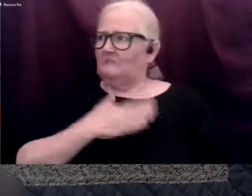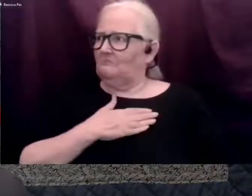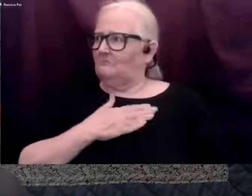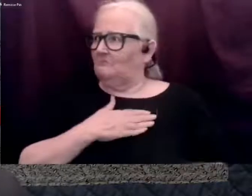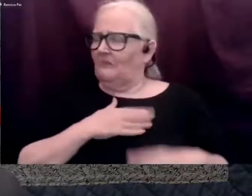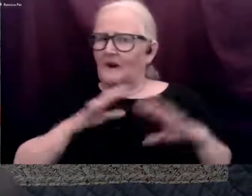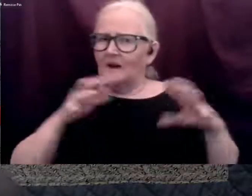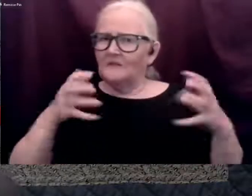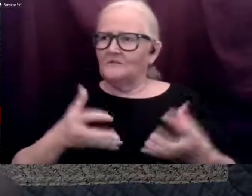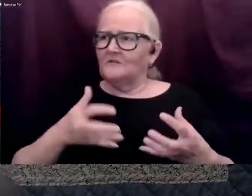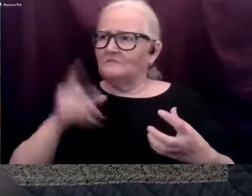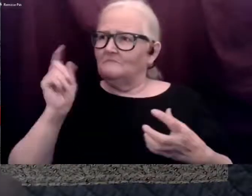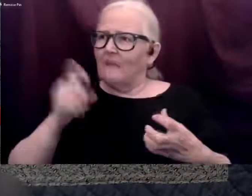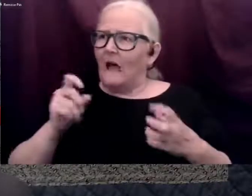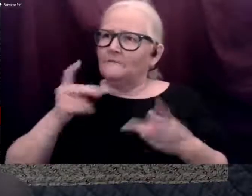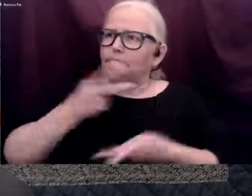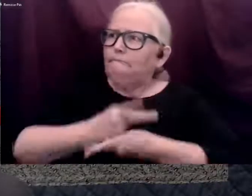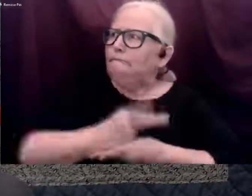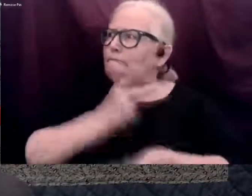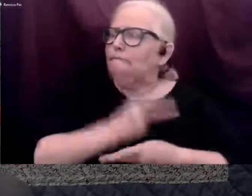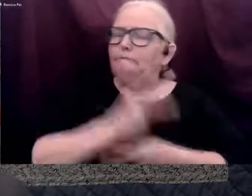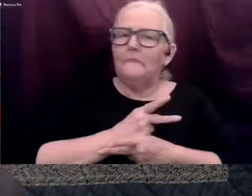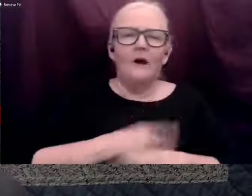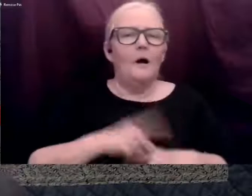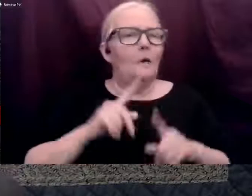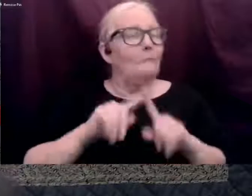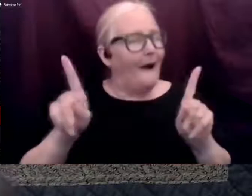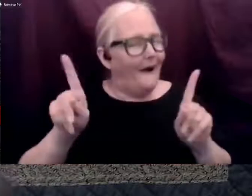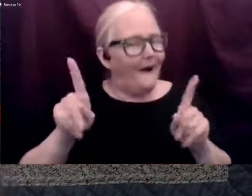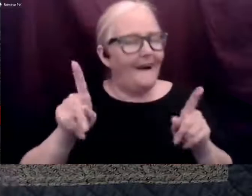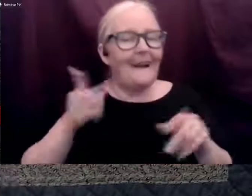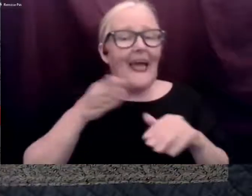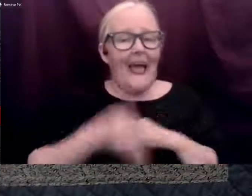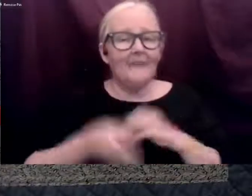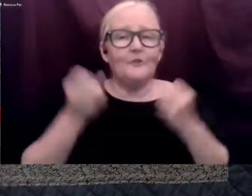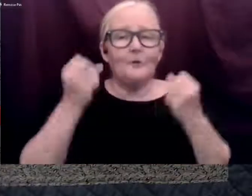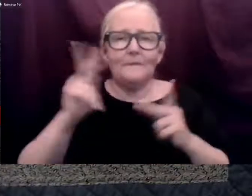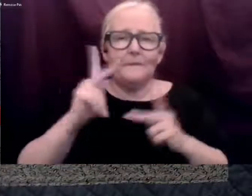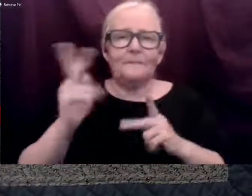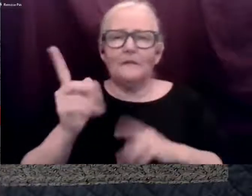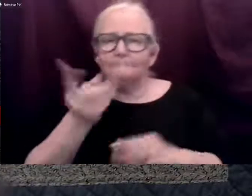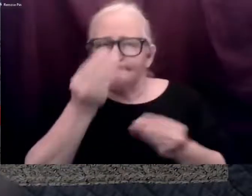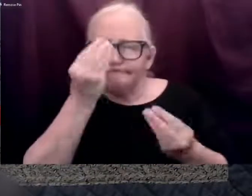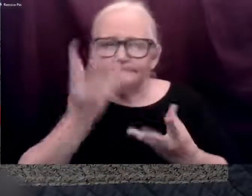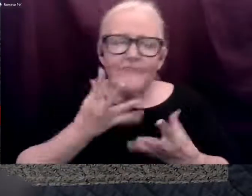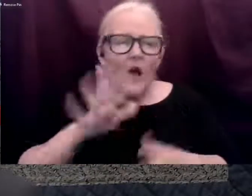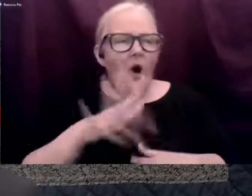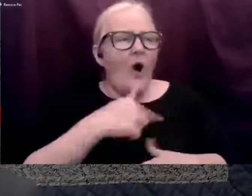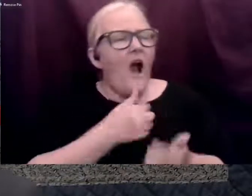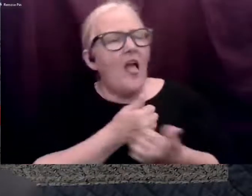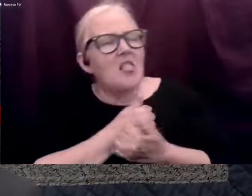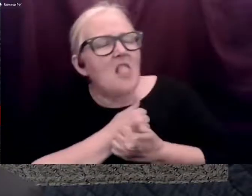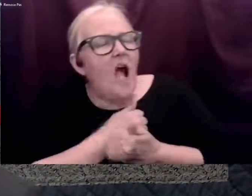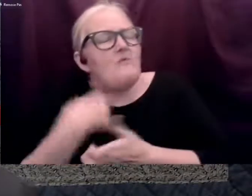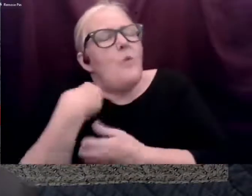kept coming up to me and telling me how much they loved it and appreciated it. And so I started calling it my baby